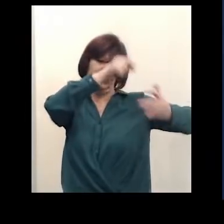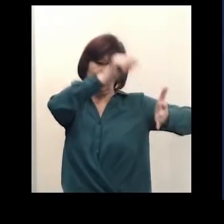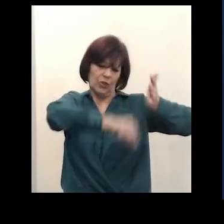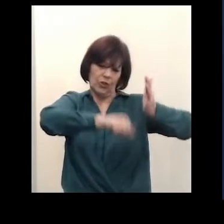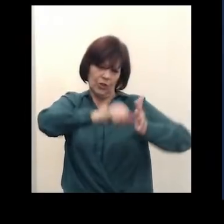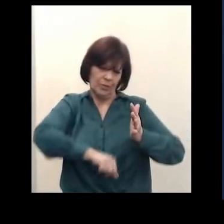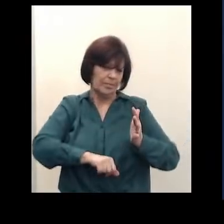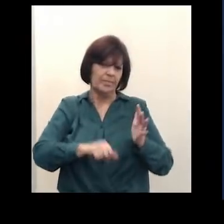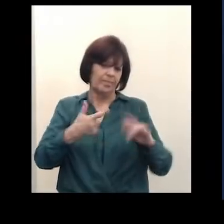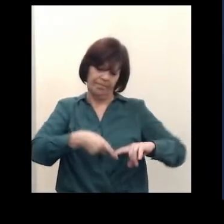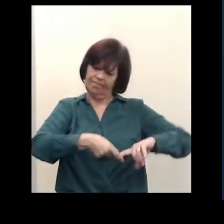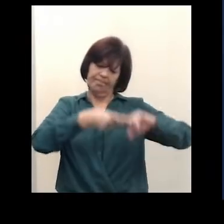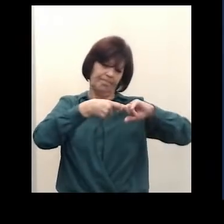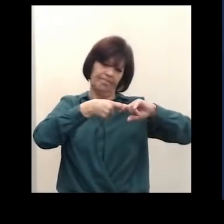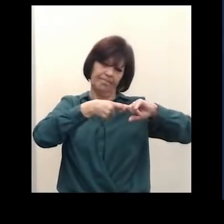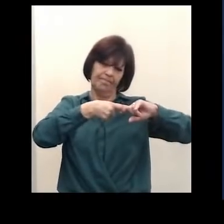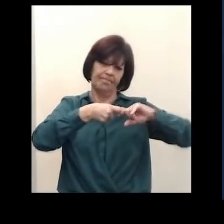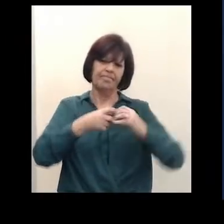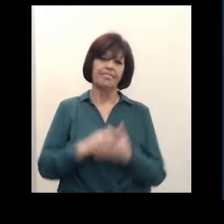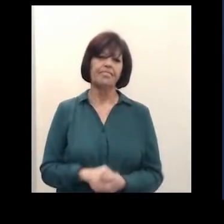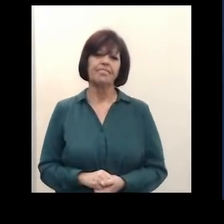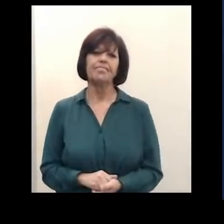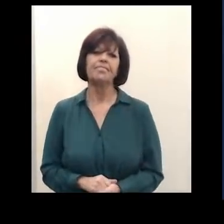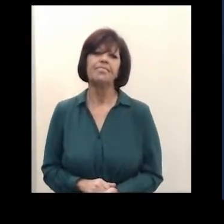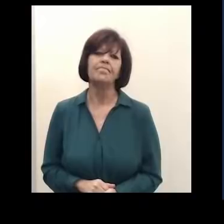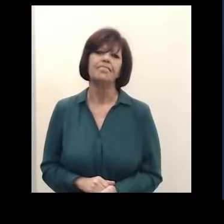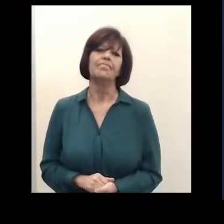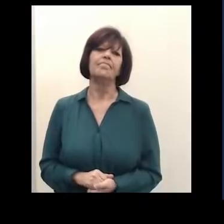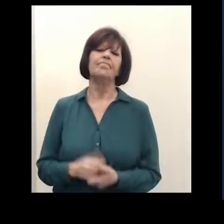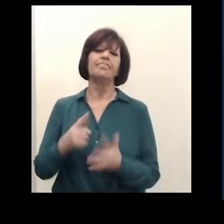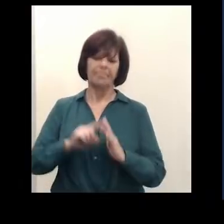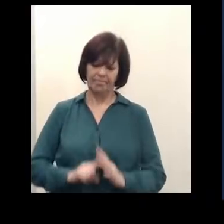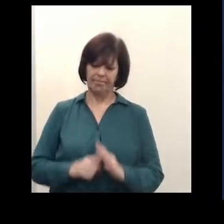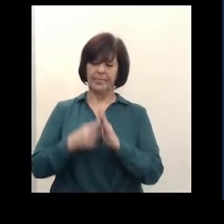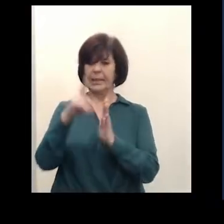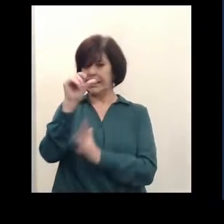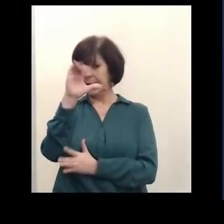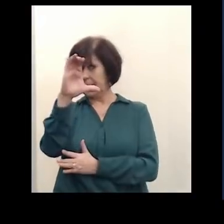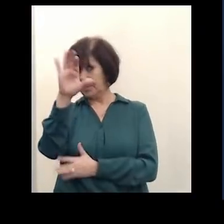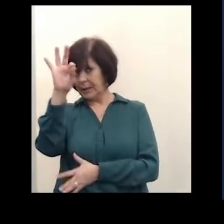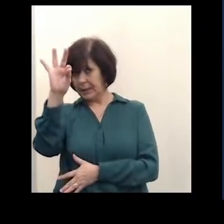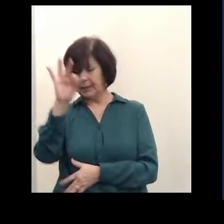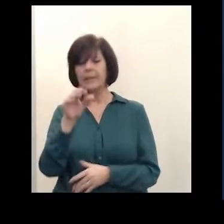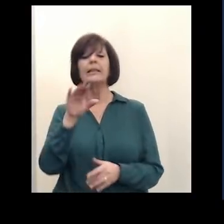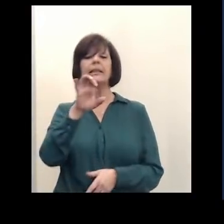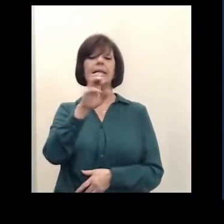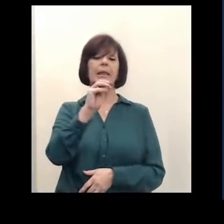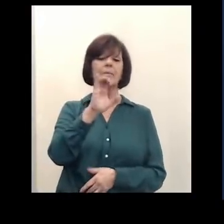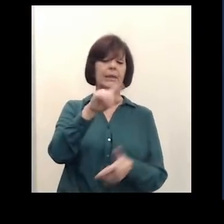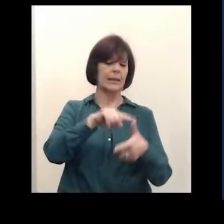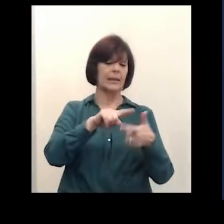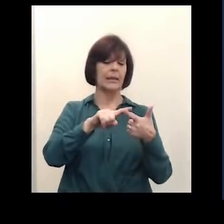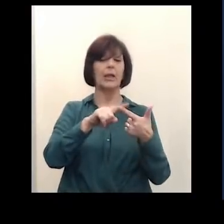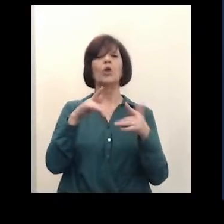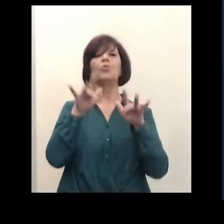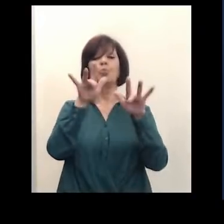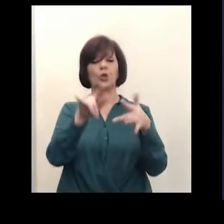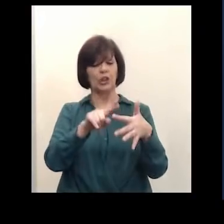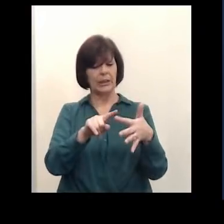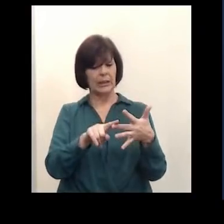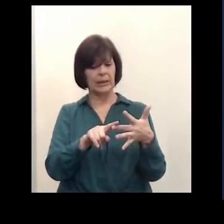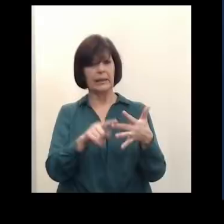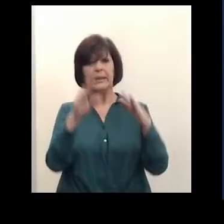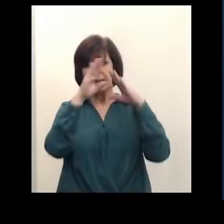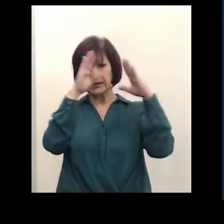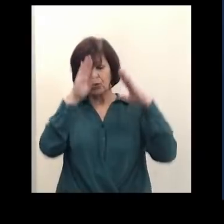stopped elective surgeries for some time now. But effective December 9th, ECMC, Mercy Hospital in South Buffalo, Sisters